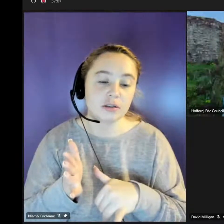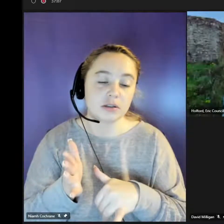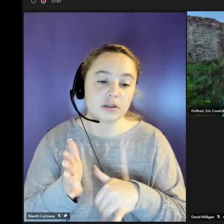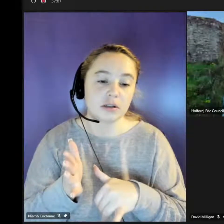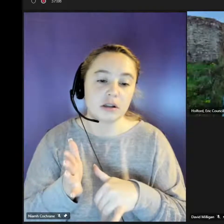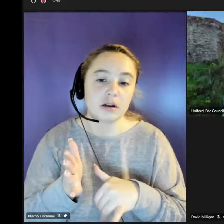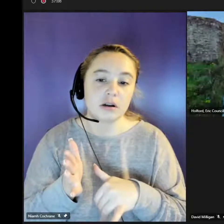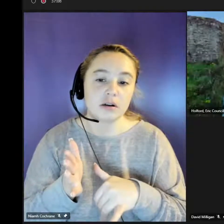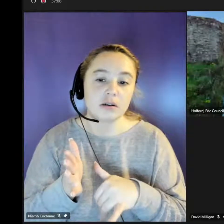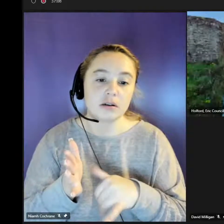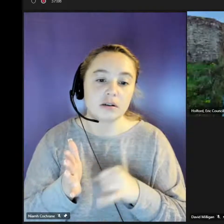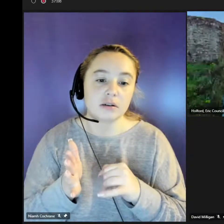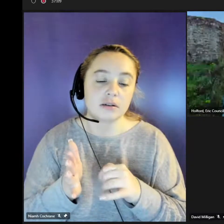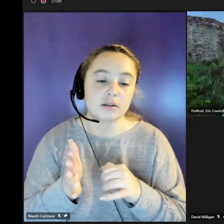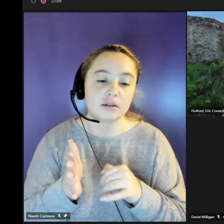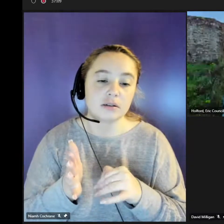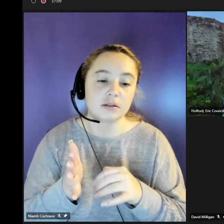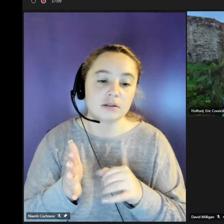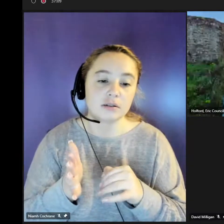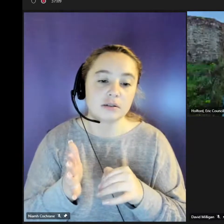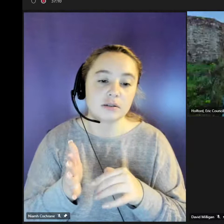can get to my appendix number.